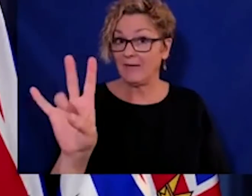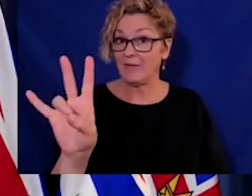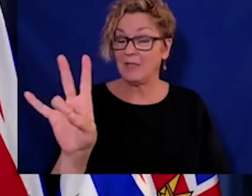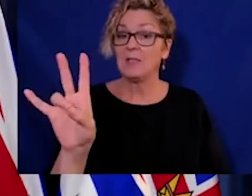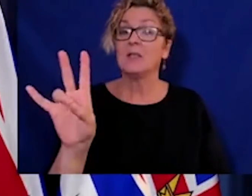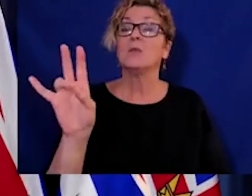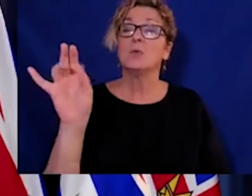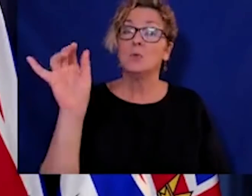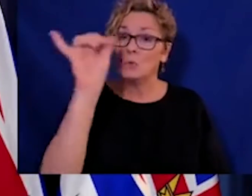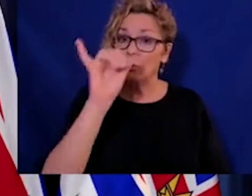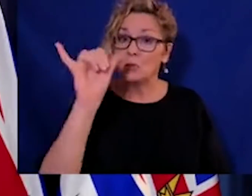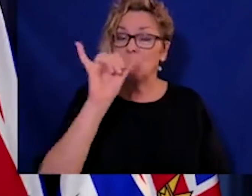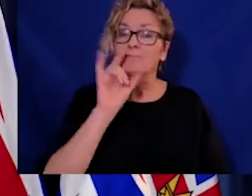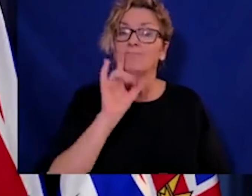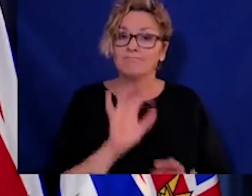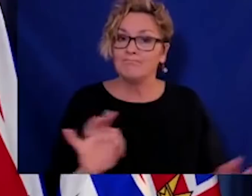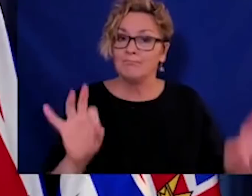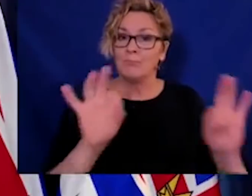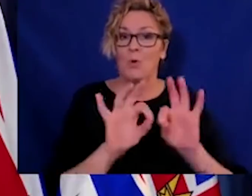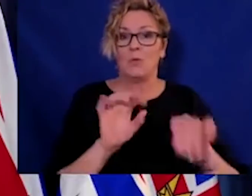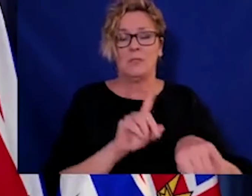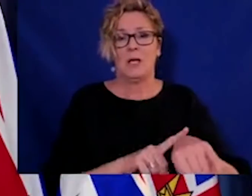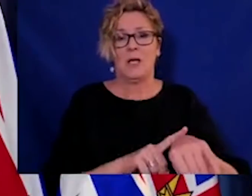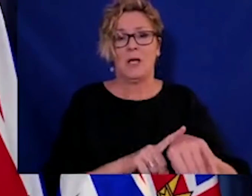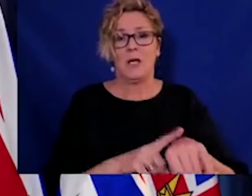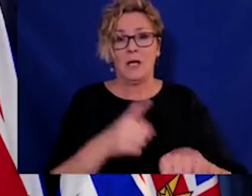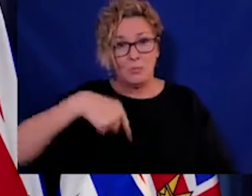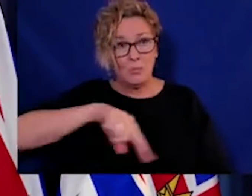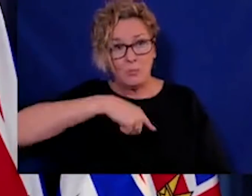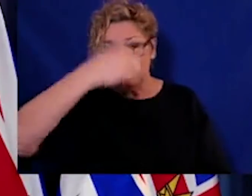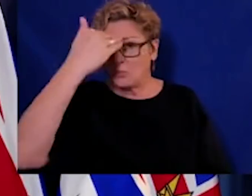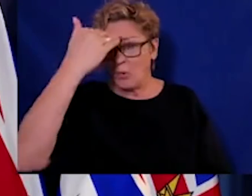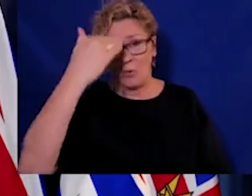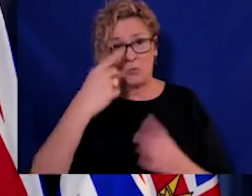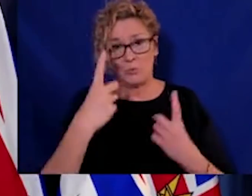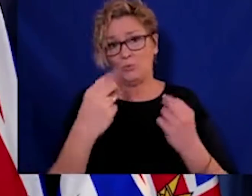Our path is clear. We know what to do. We know how to do it.